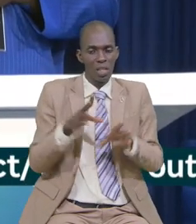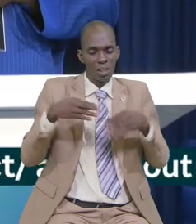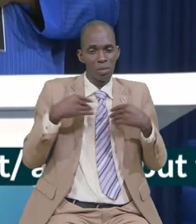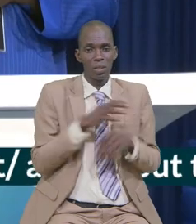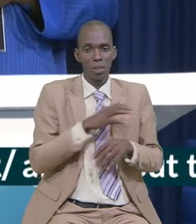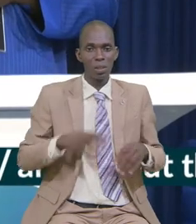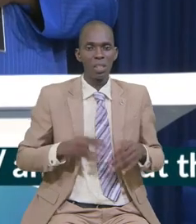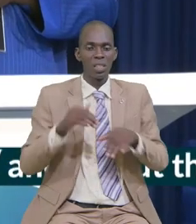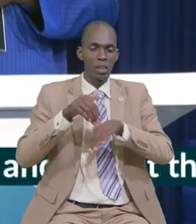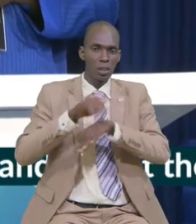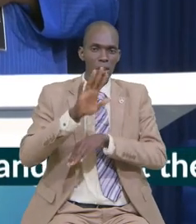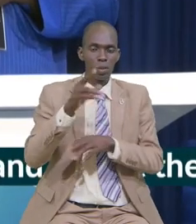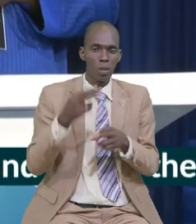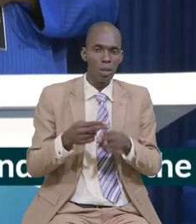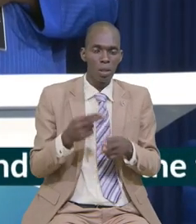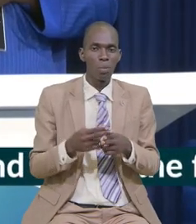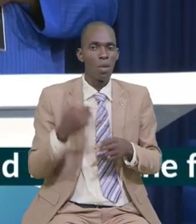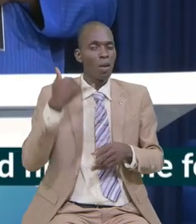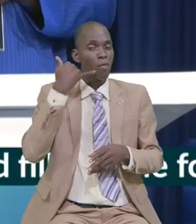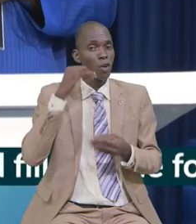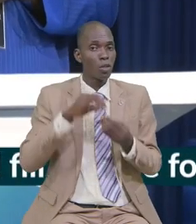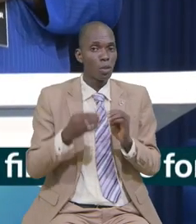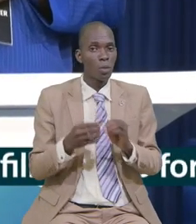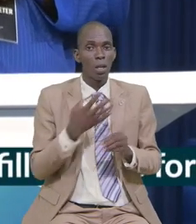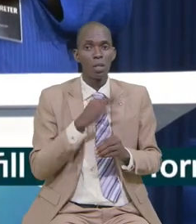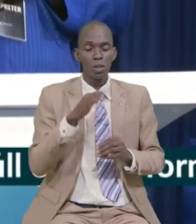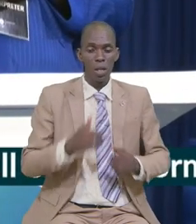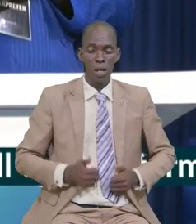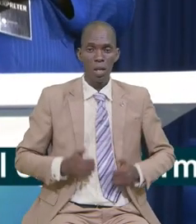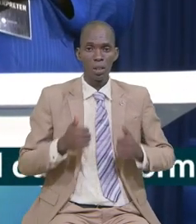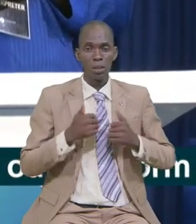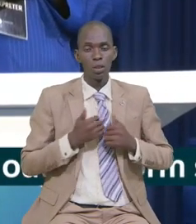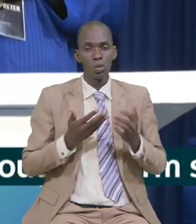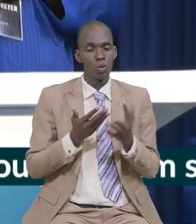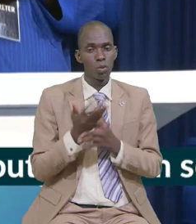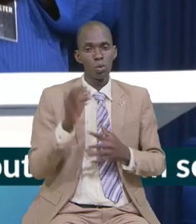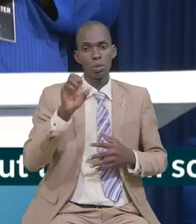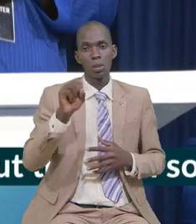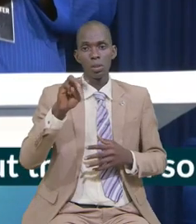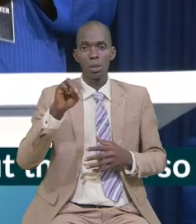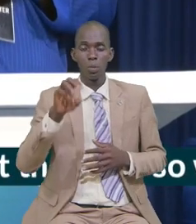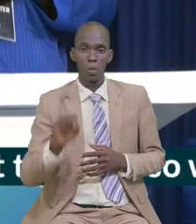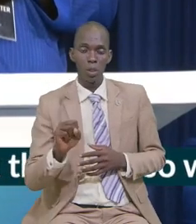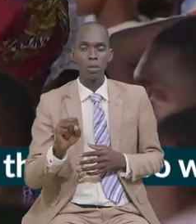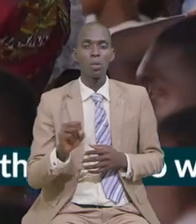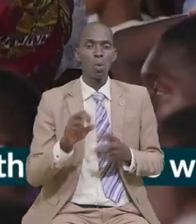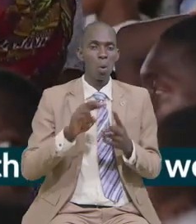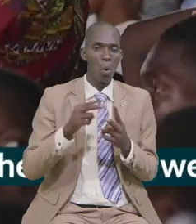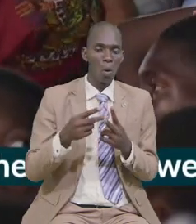name, your phone number, and your location address via SMS or WhatsApp to